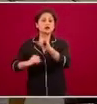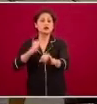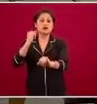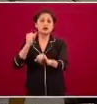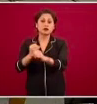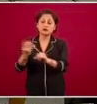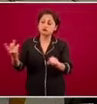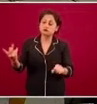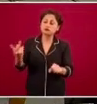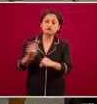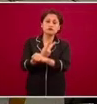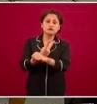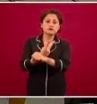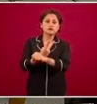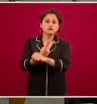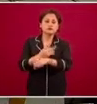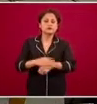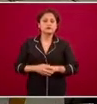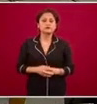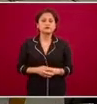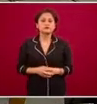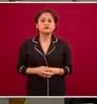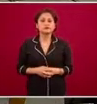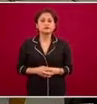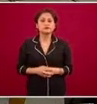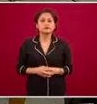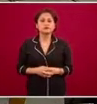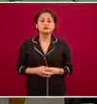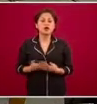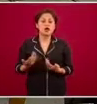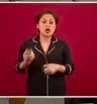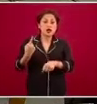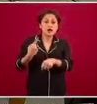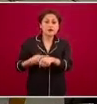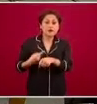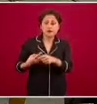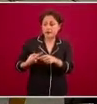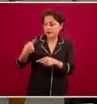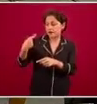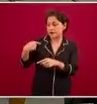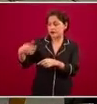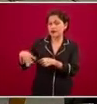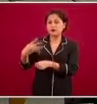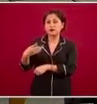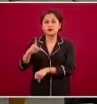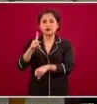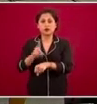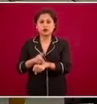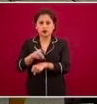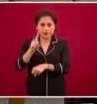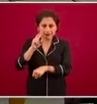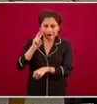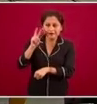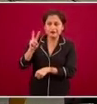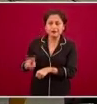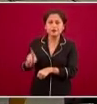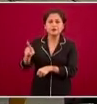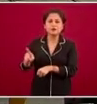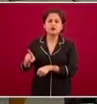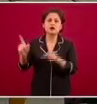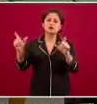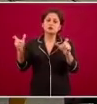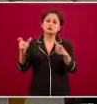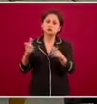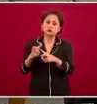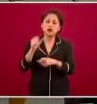Our international state of affairs. As always, we will be showing the burden of disease